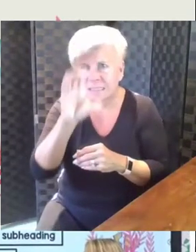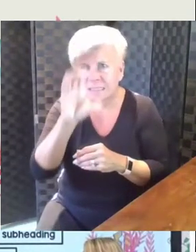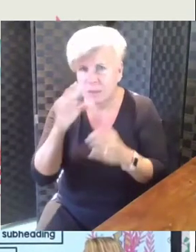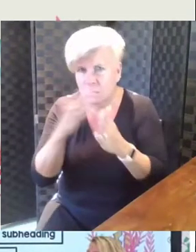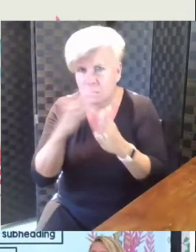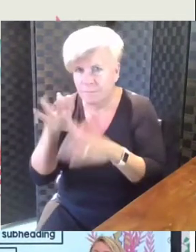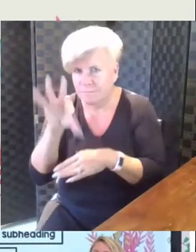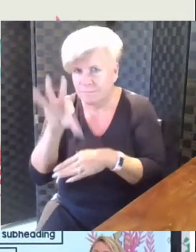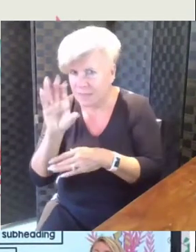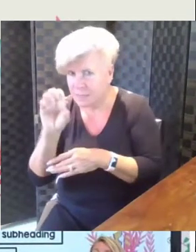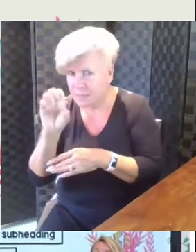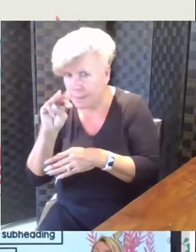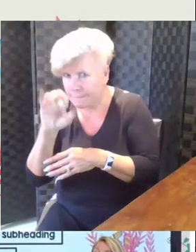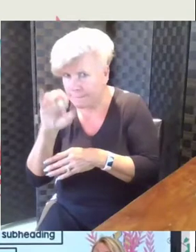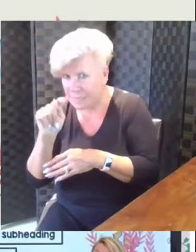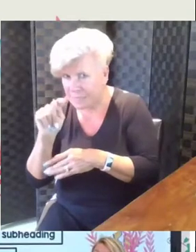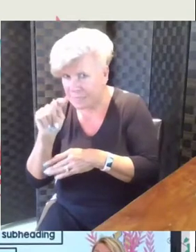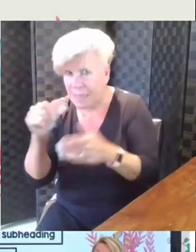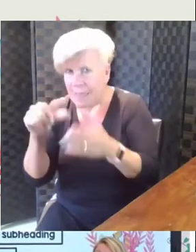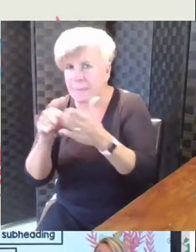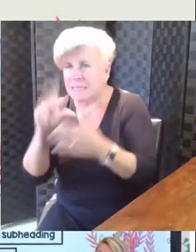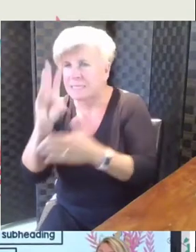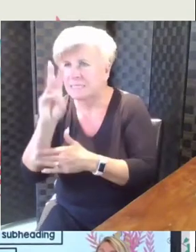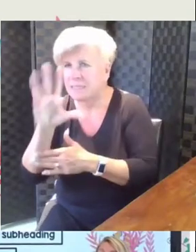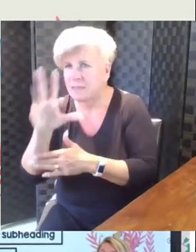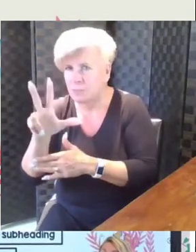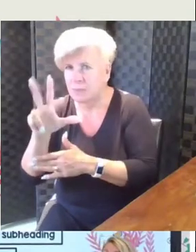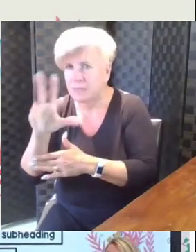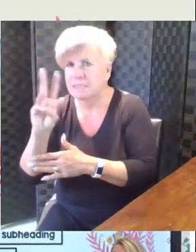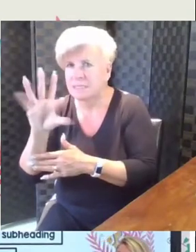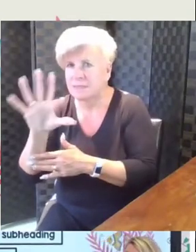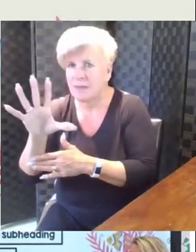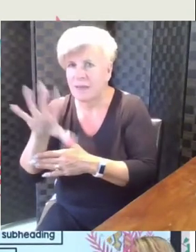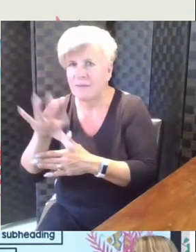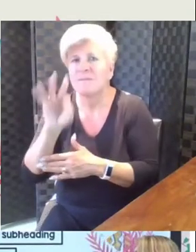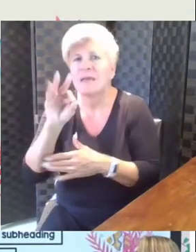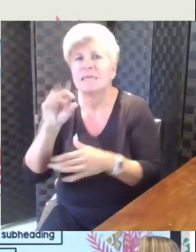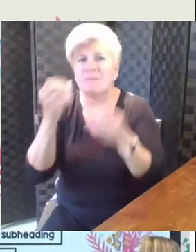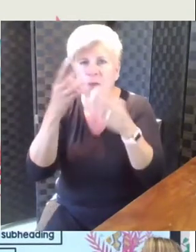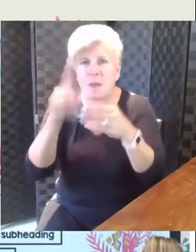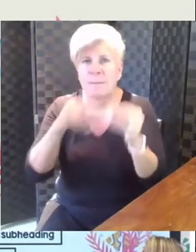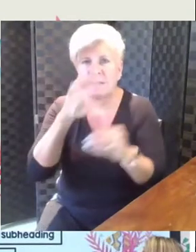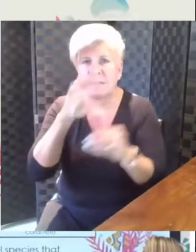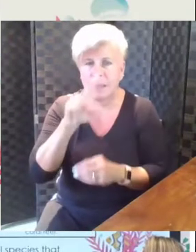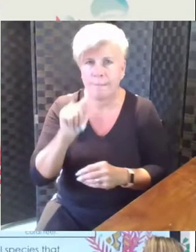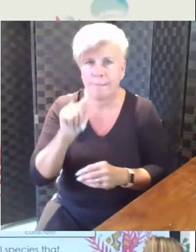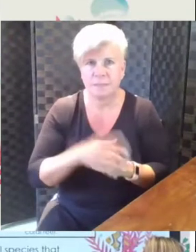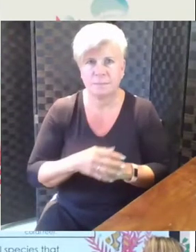find the word comet, and then I can go to page 63 and 65 and find out information about that.